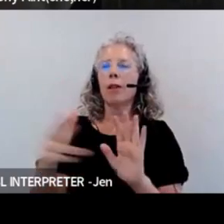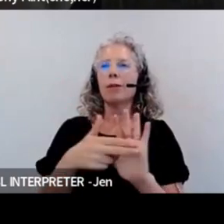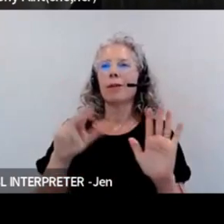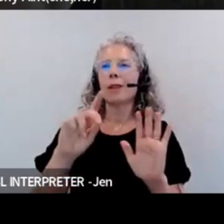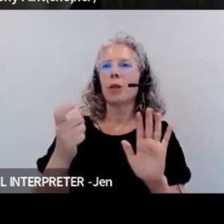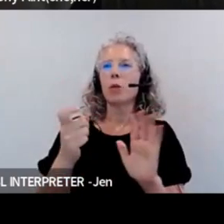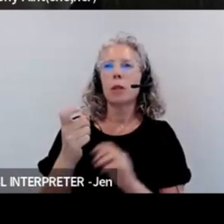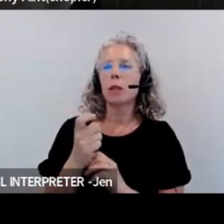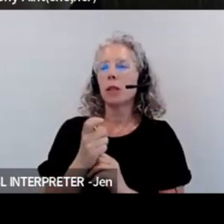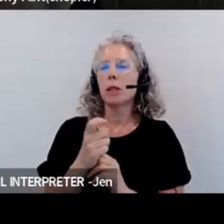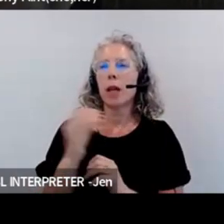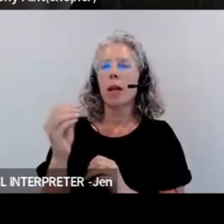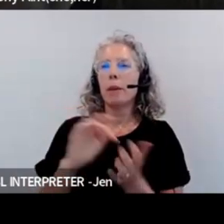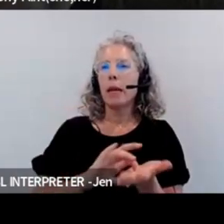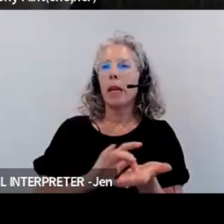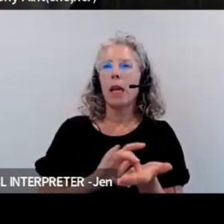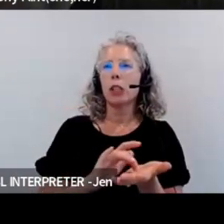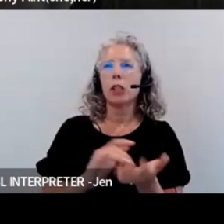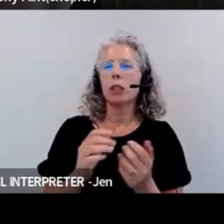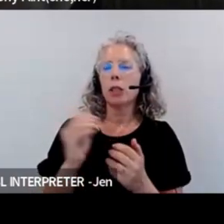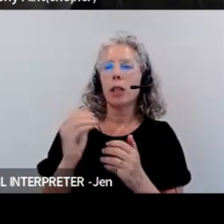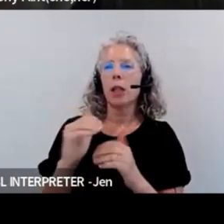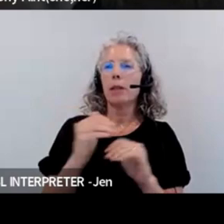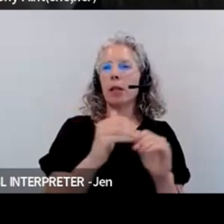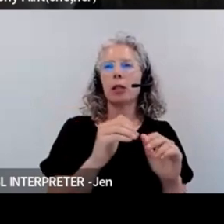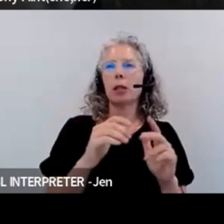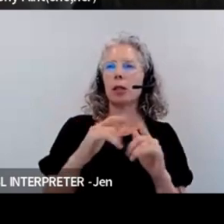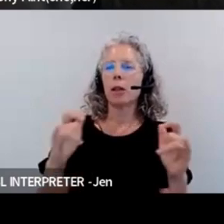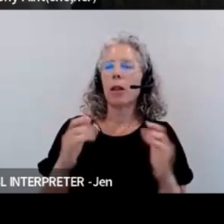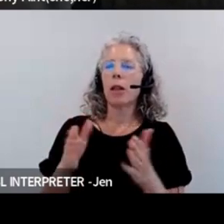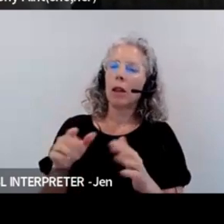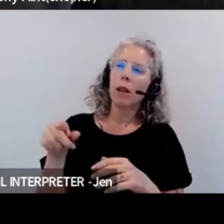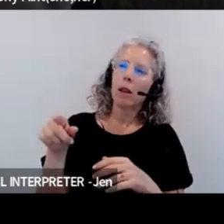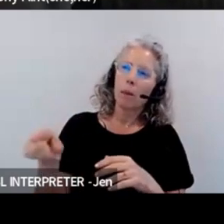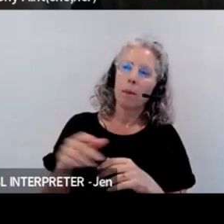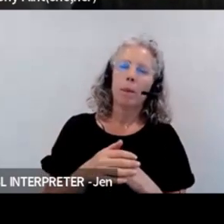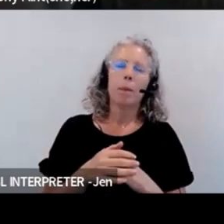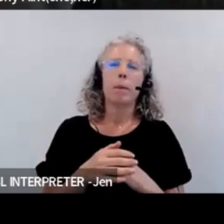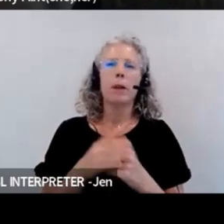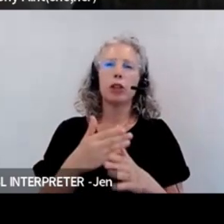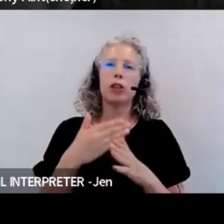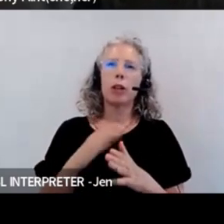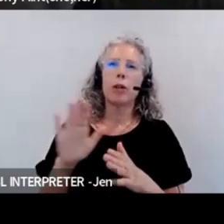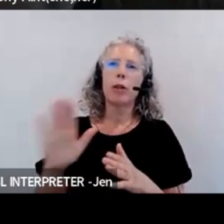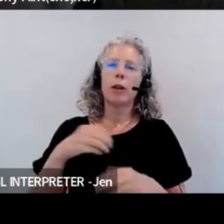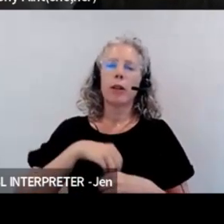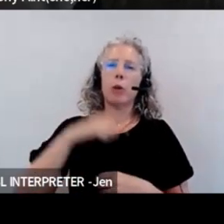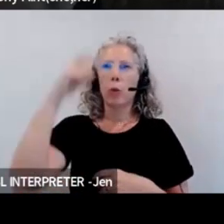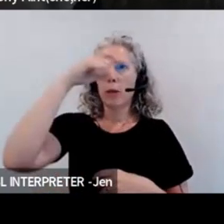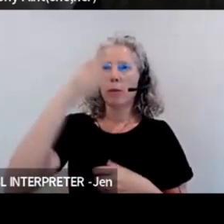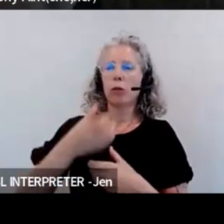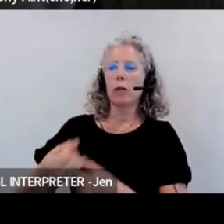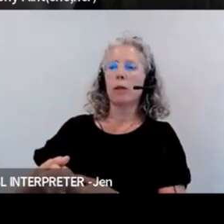diagnoses and medications, limitations, et cetera. Let them share their inner wisdom and trust